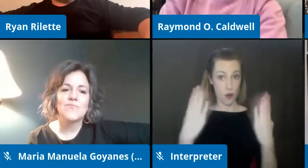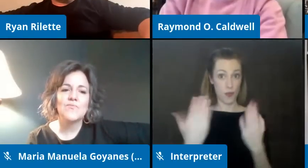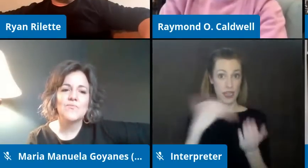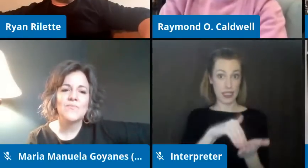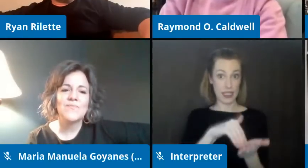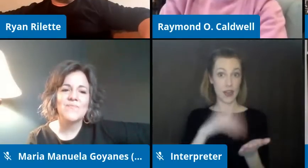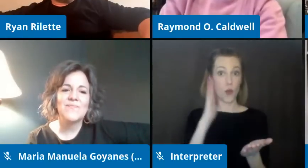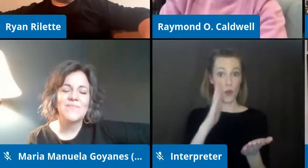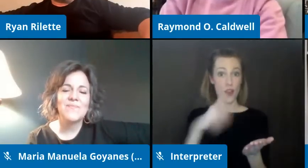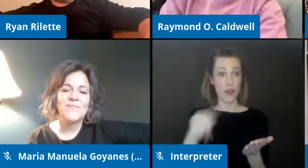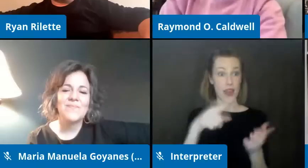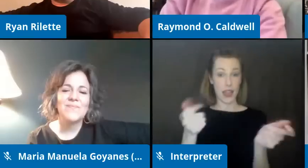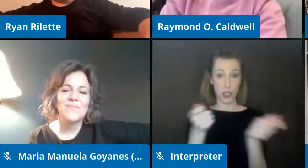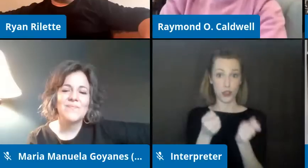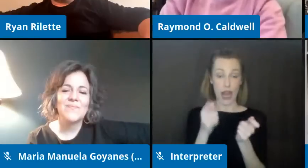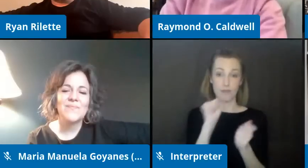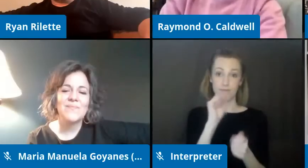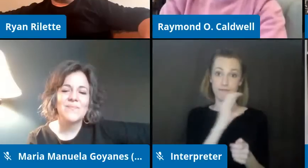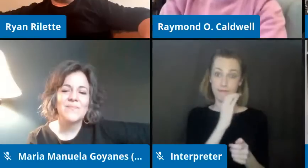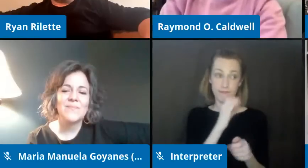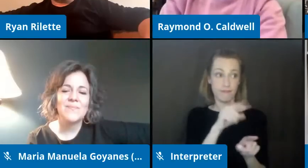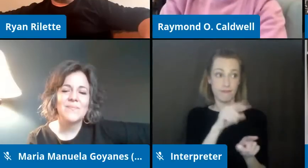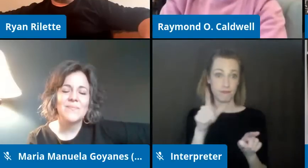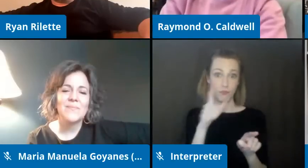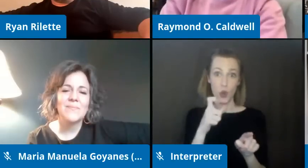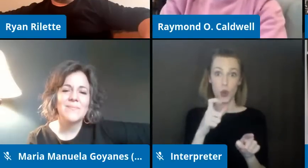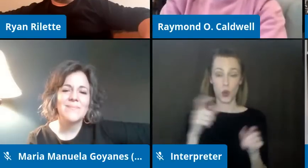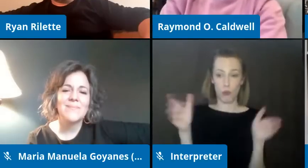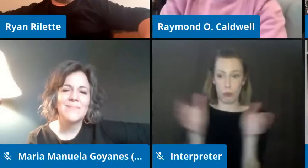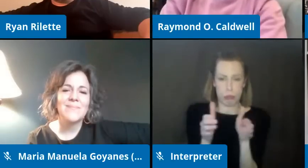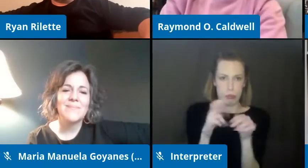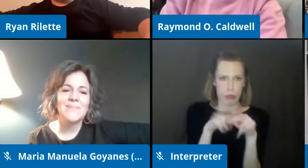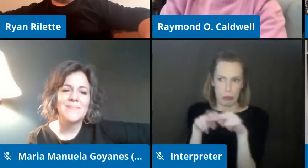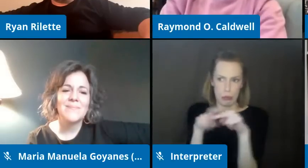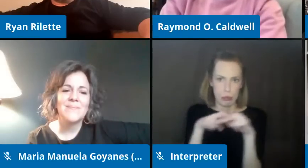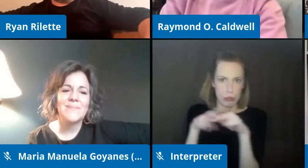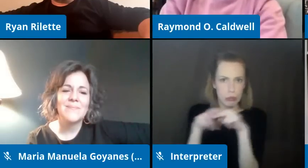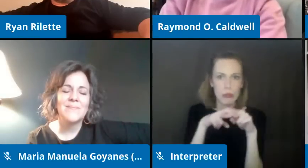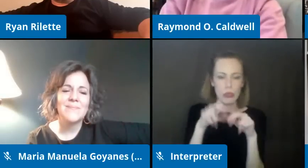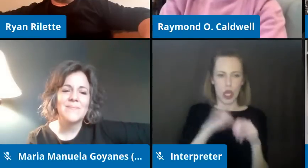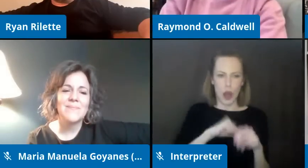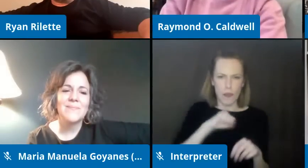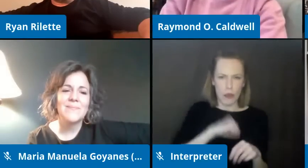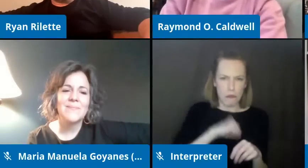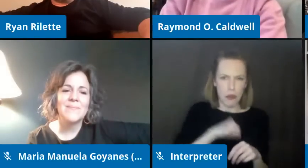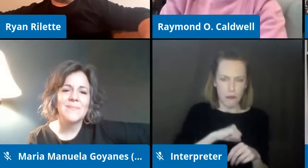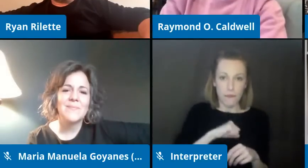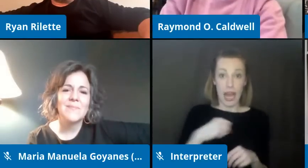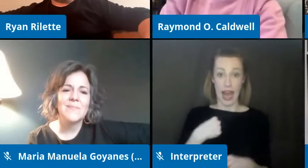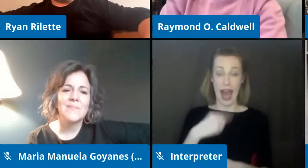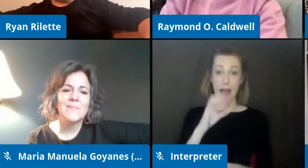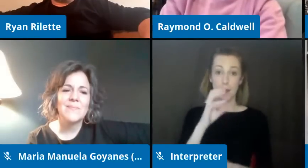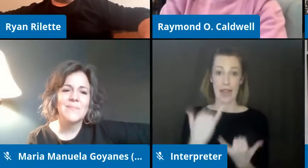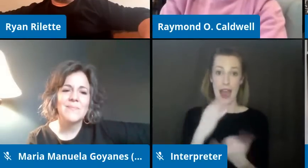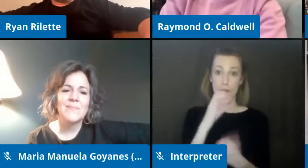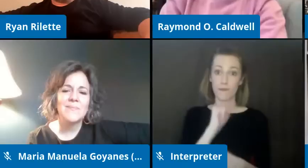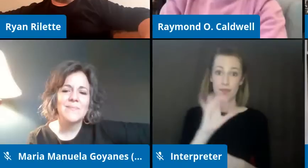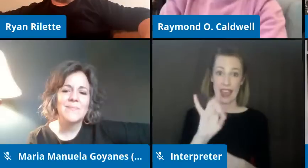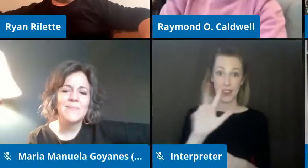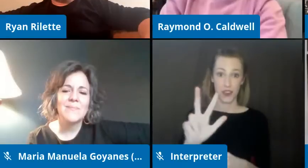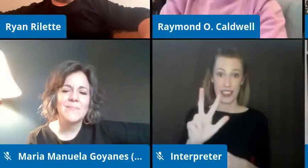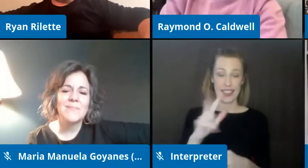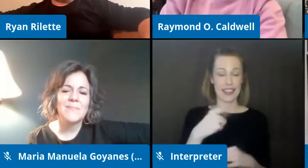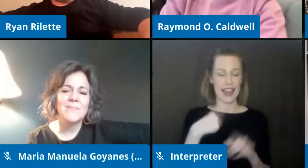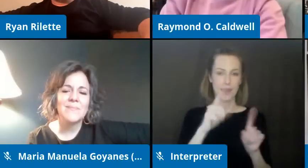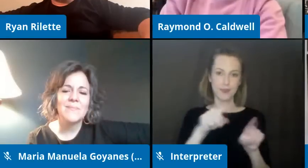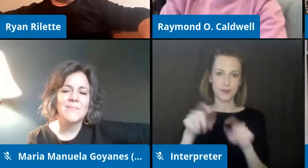coughing a lot? I am 83 and attend many, many events a year. I believe that I would be protected if everyone